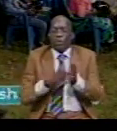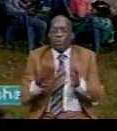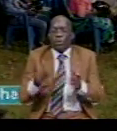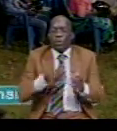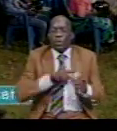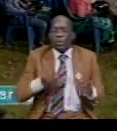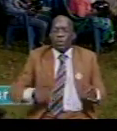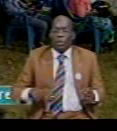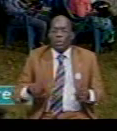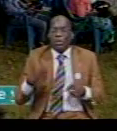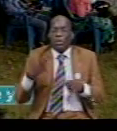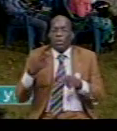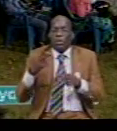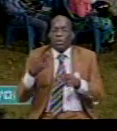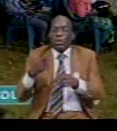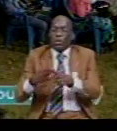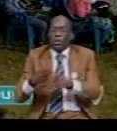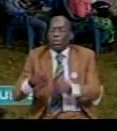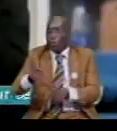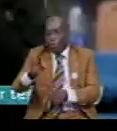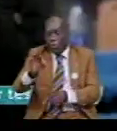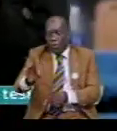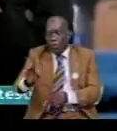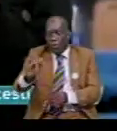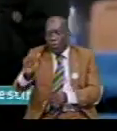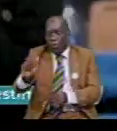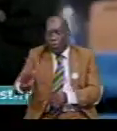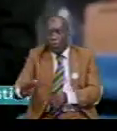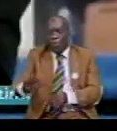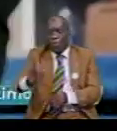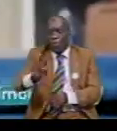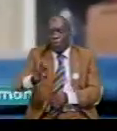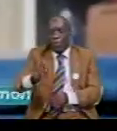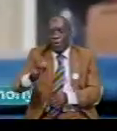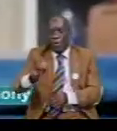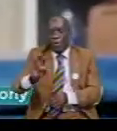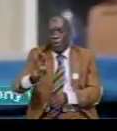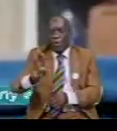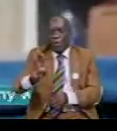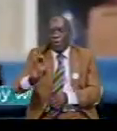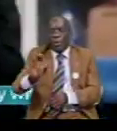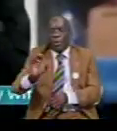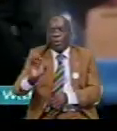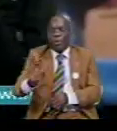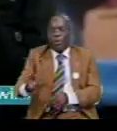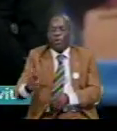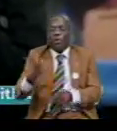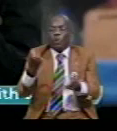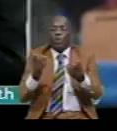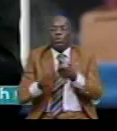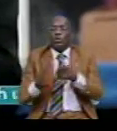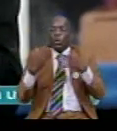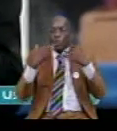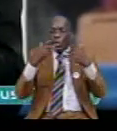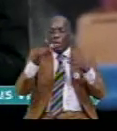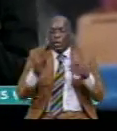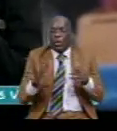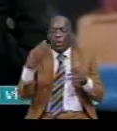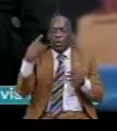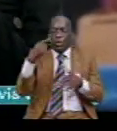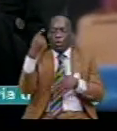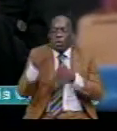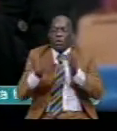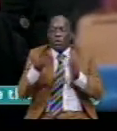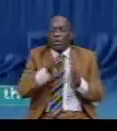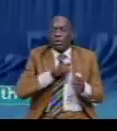Oye Dotsu Febo. I want to thank God for what God has done in my life. I really appreciate the name of the Lord for healing me of